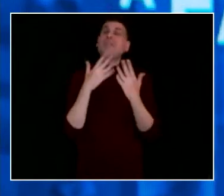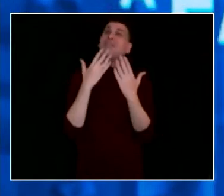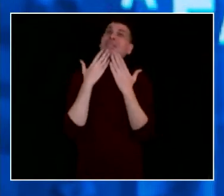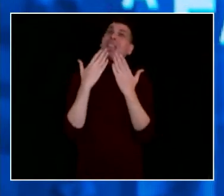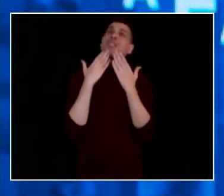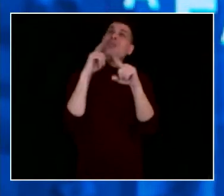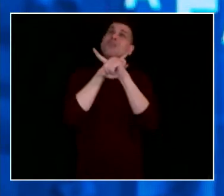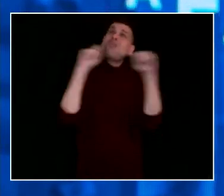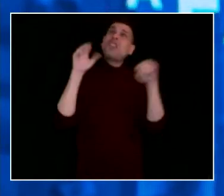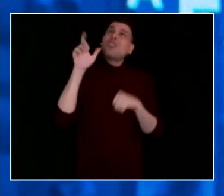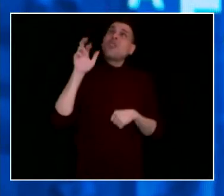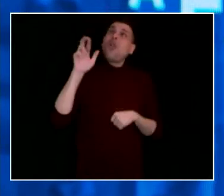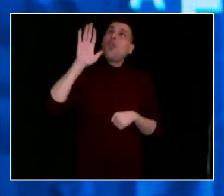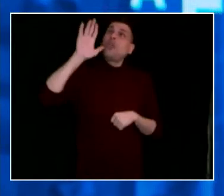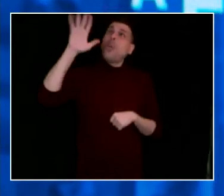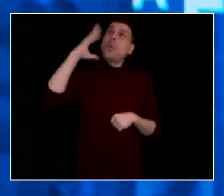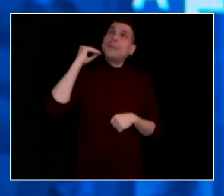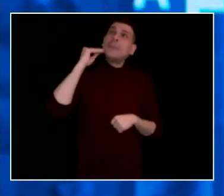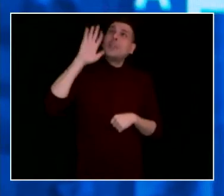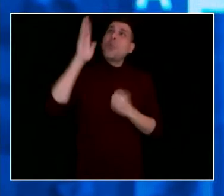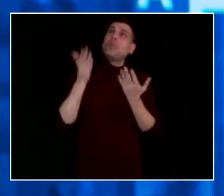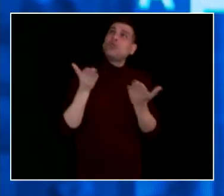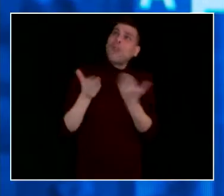and leadership. Thank you.